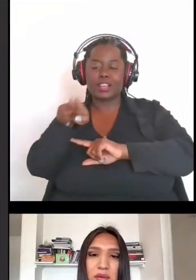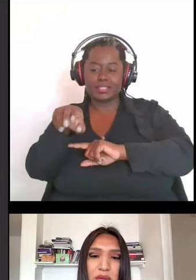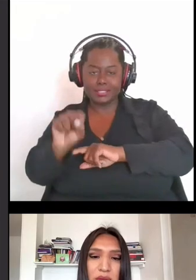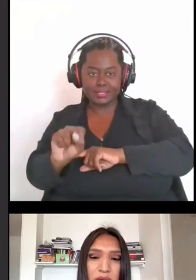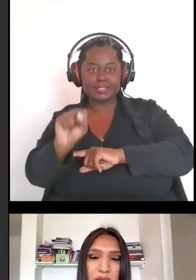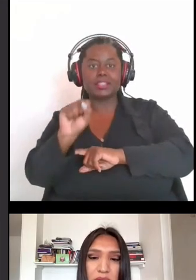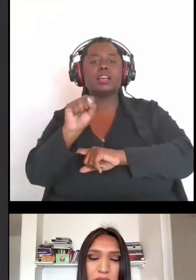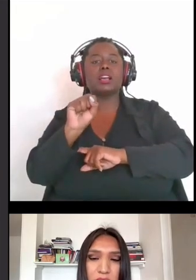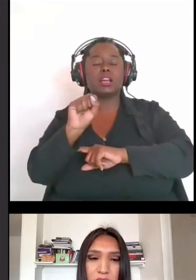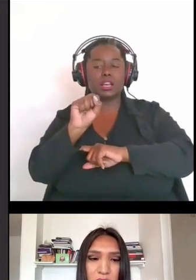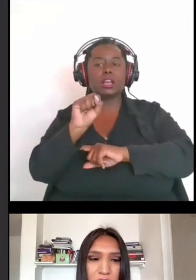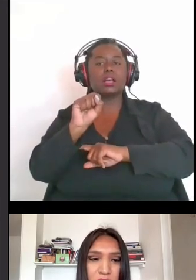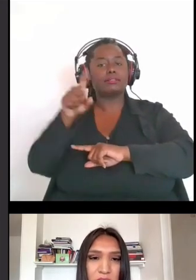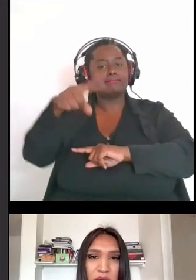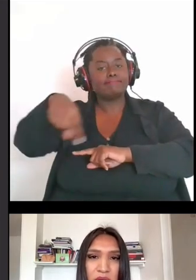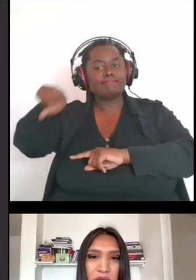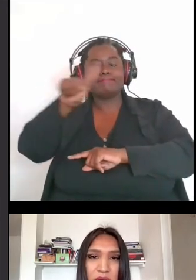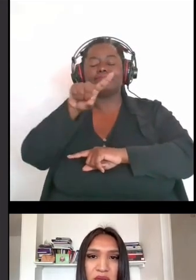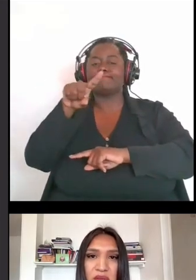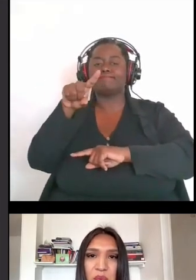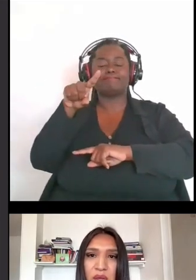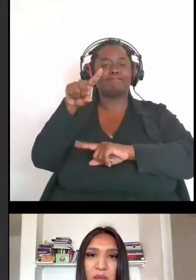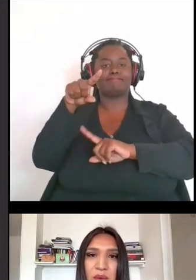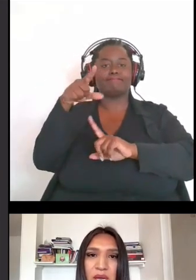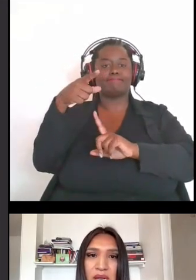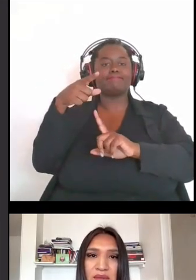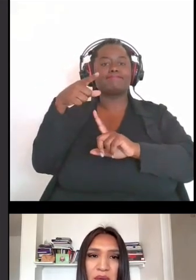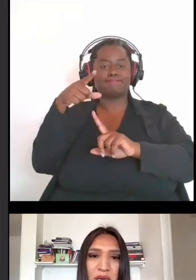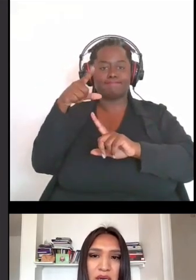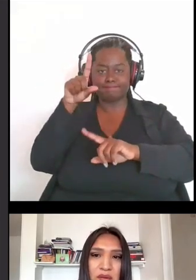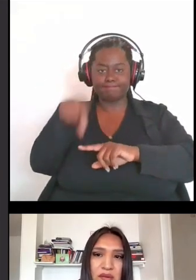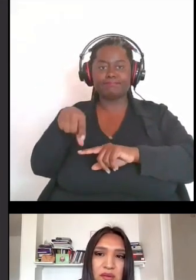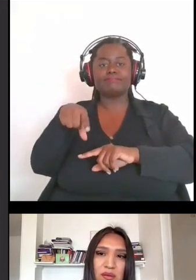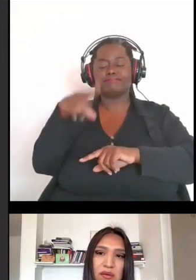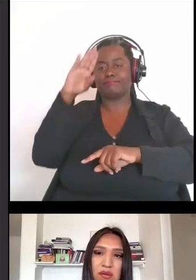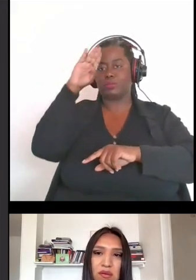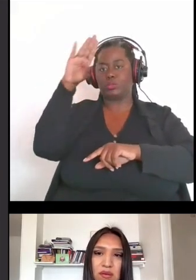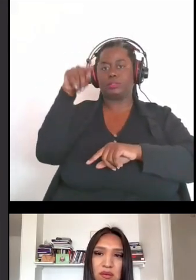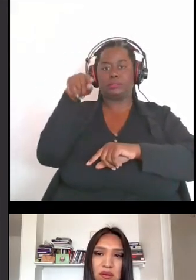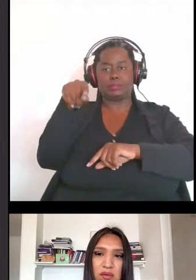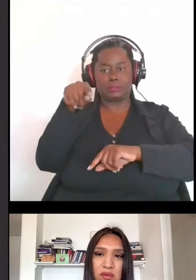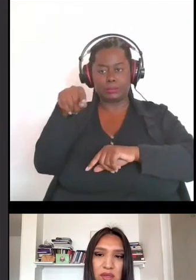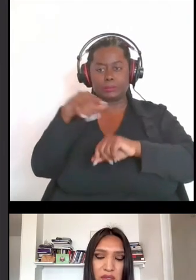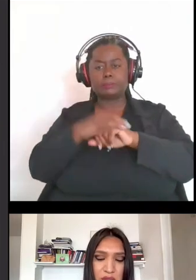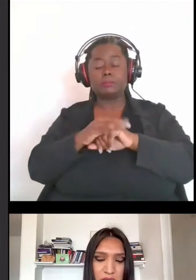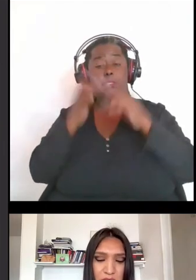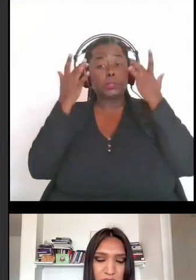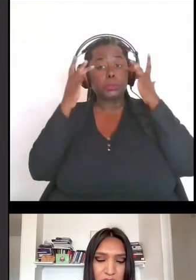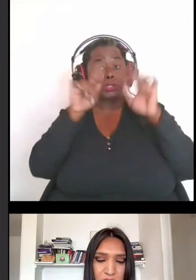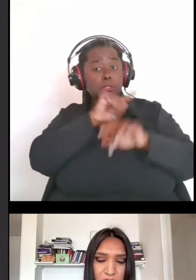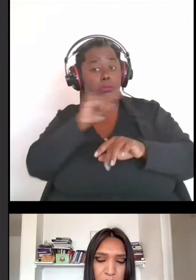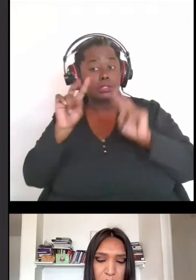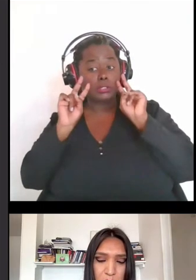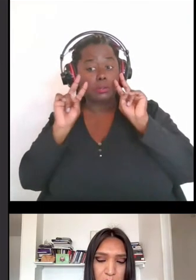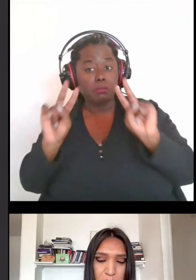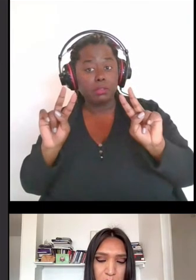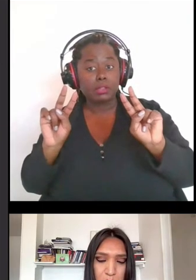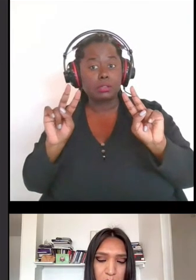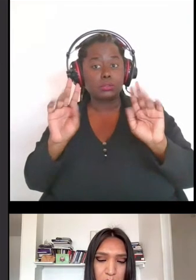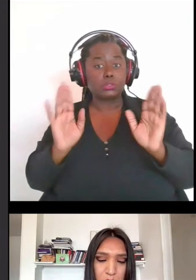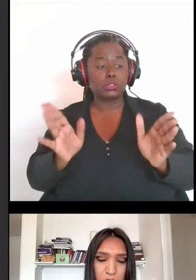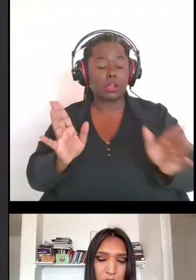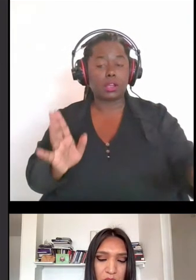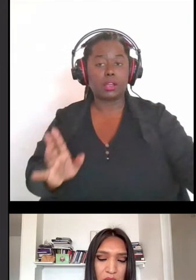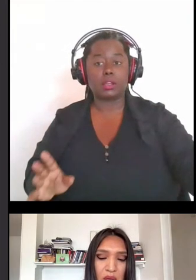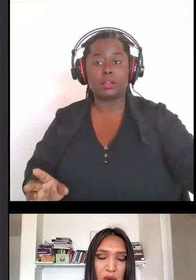main protagonists here we can see and I'm not sure whether you can see the